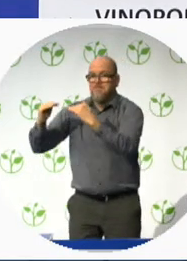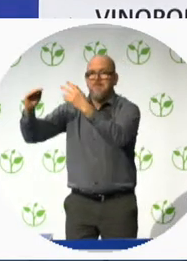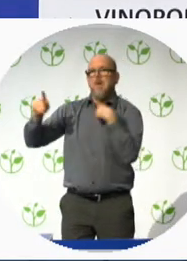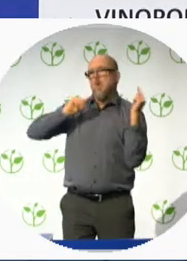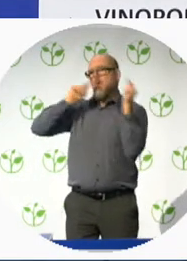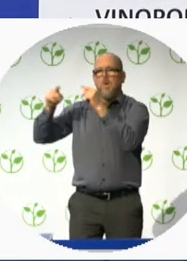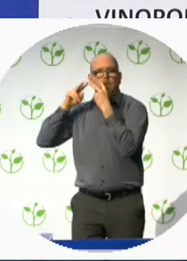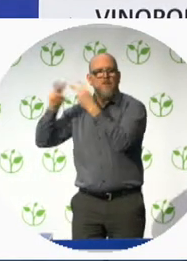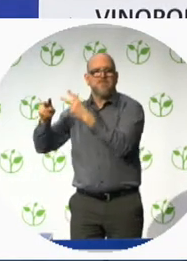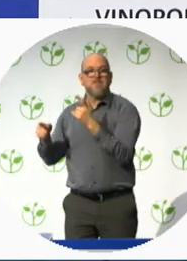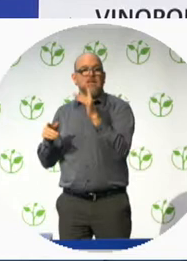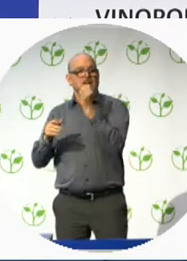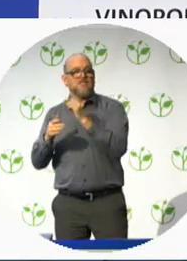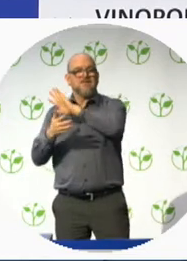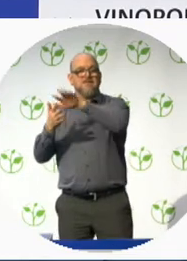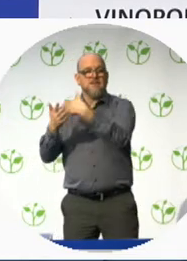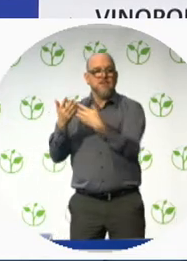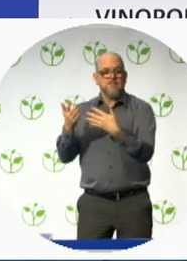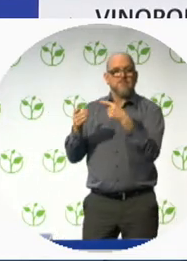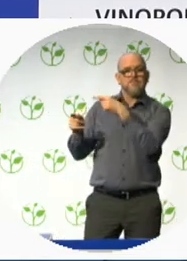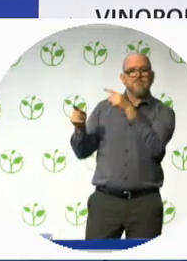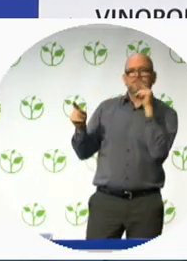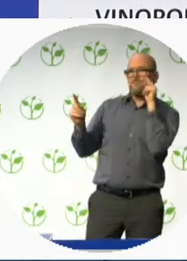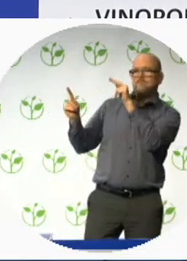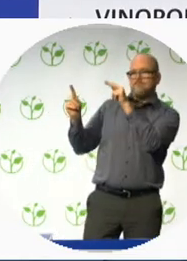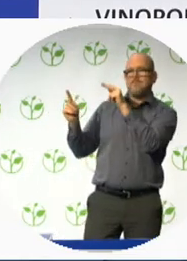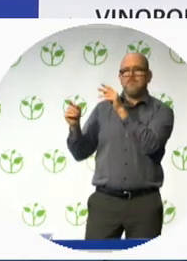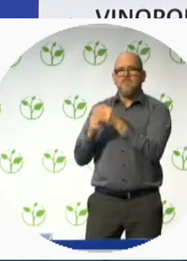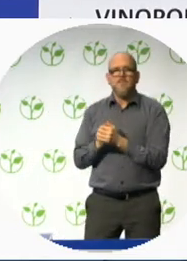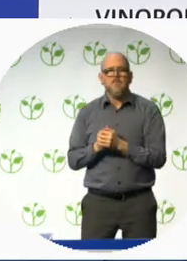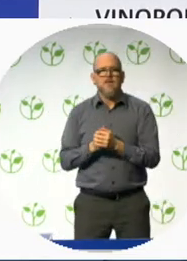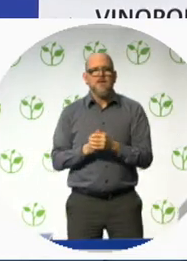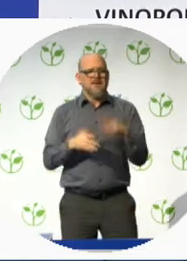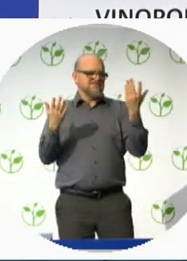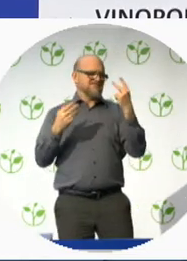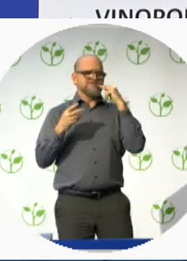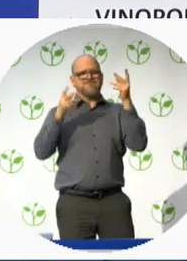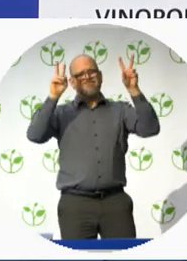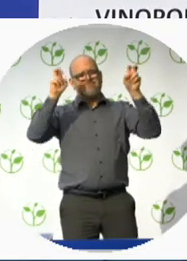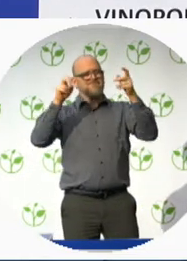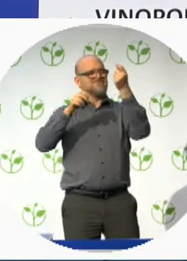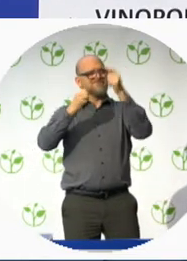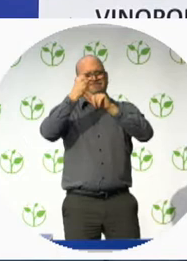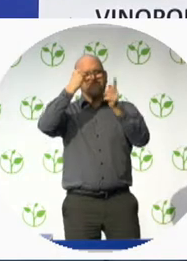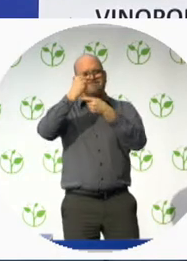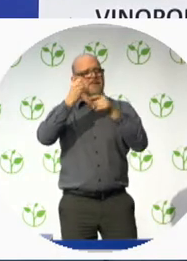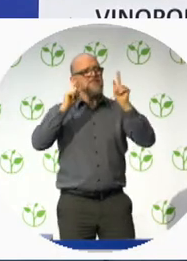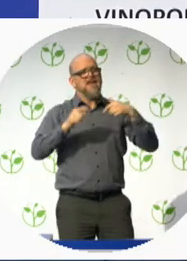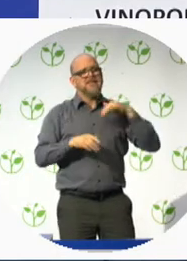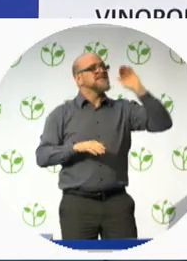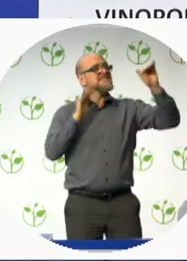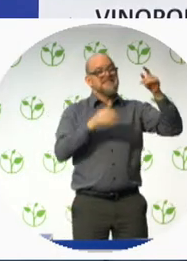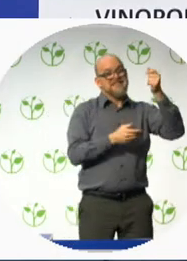sign language assessment. And we're going to seek financial resources for taking these